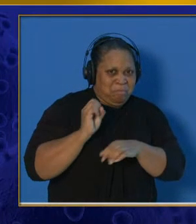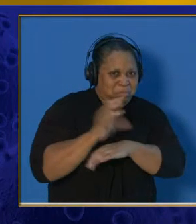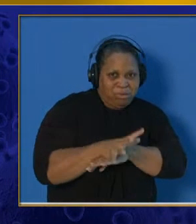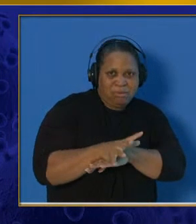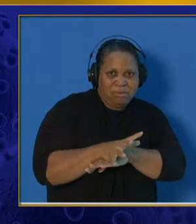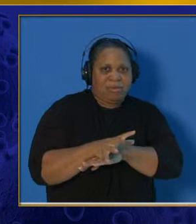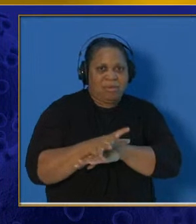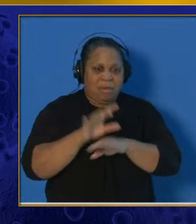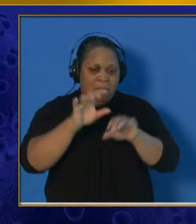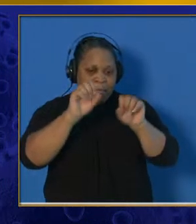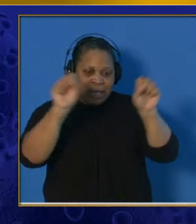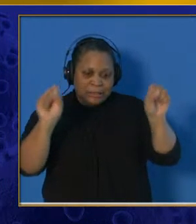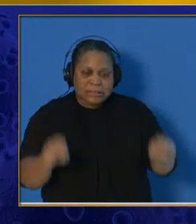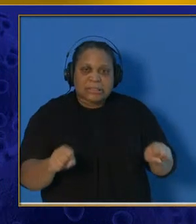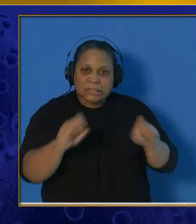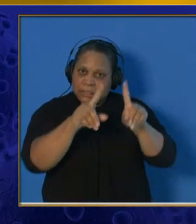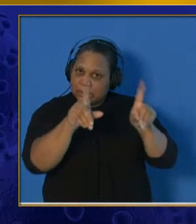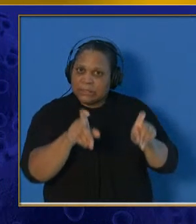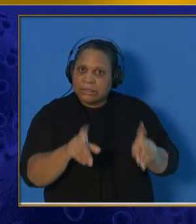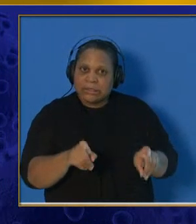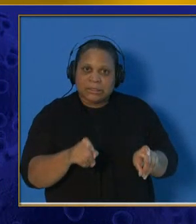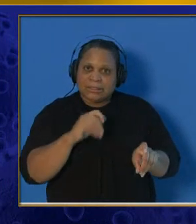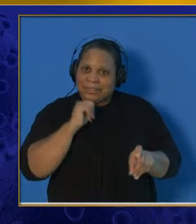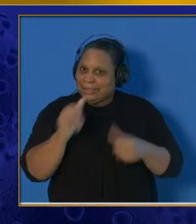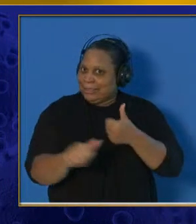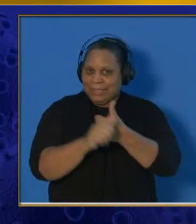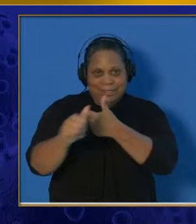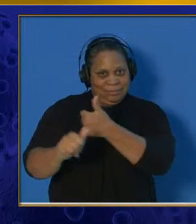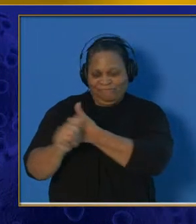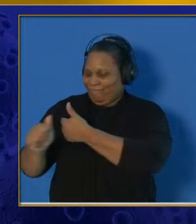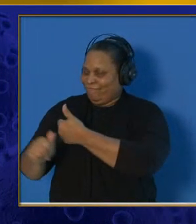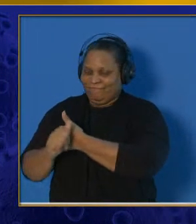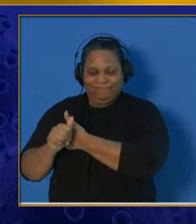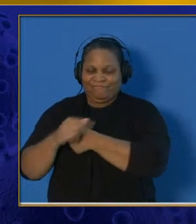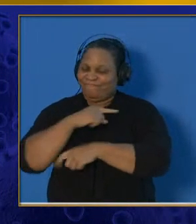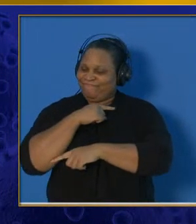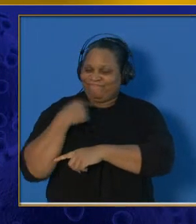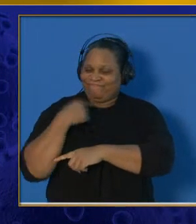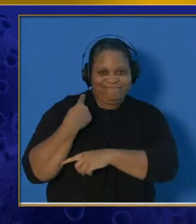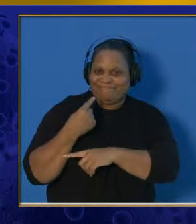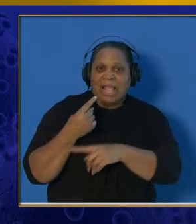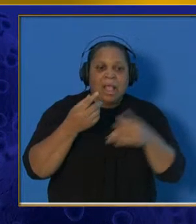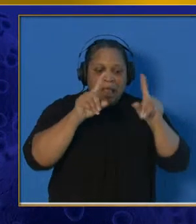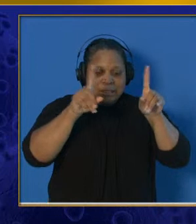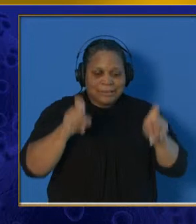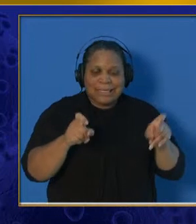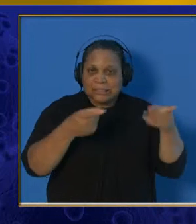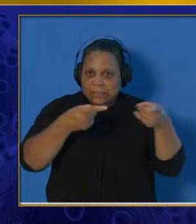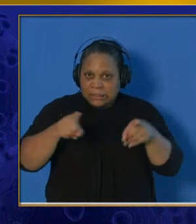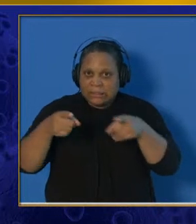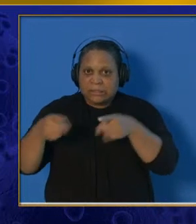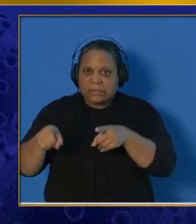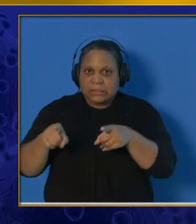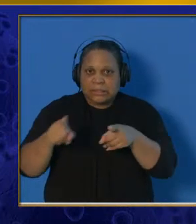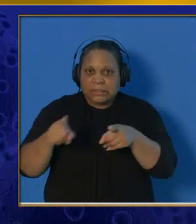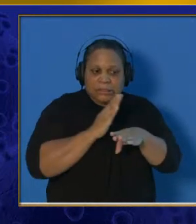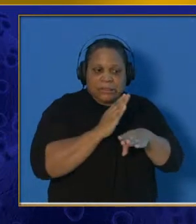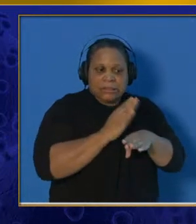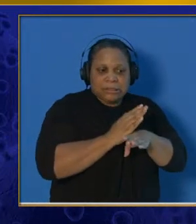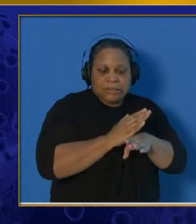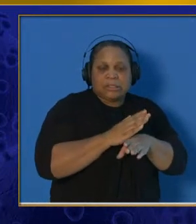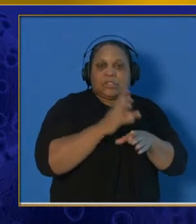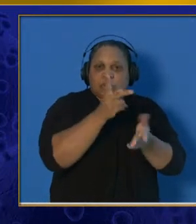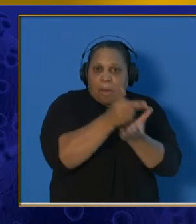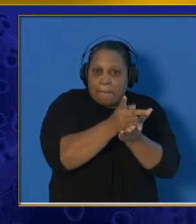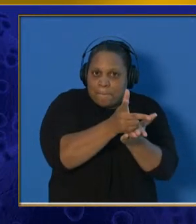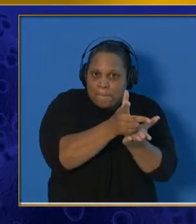testing stations and that they are not in risk of any way. The testing will take place in secure areas of the parking